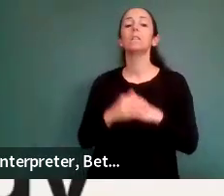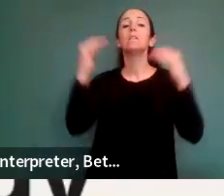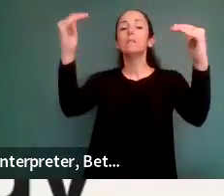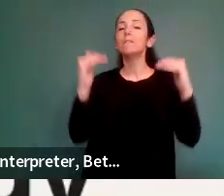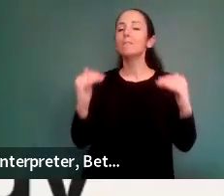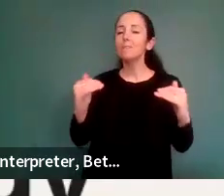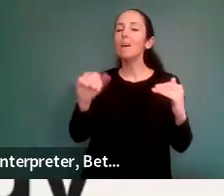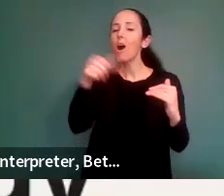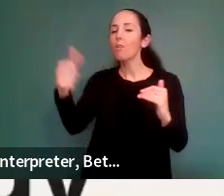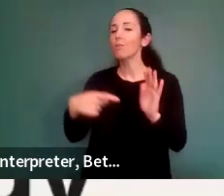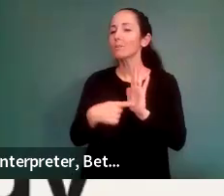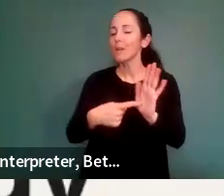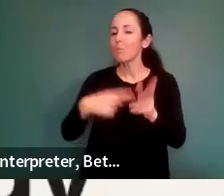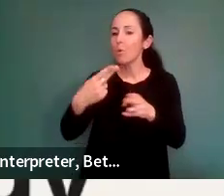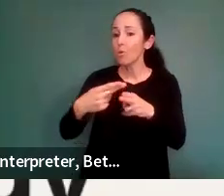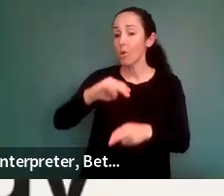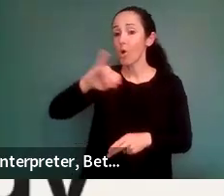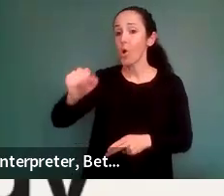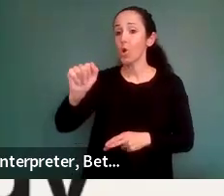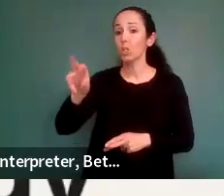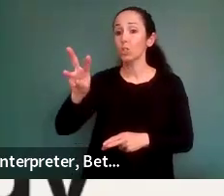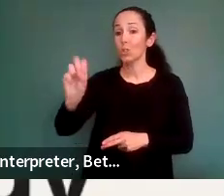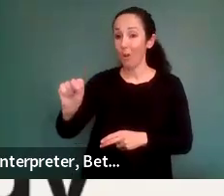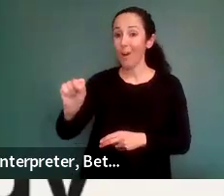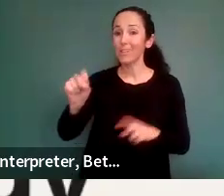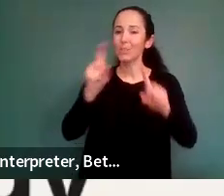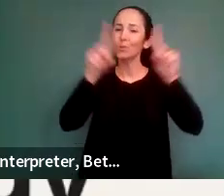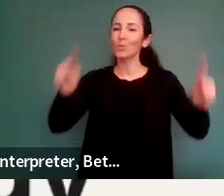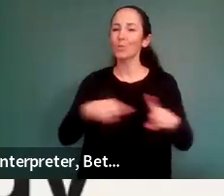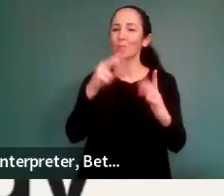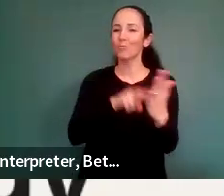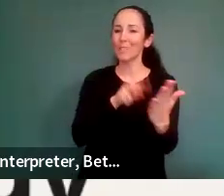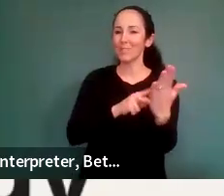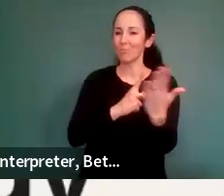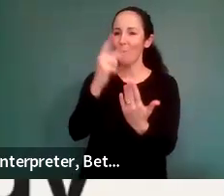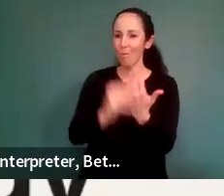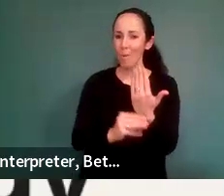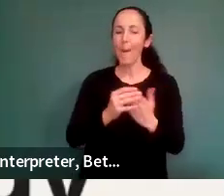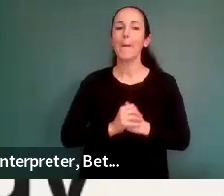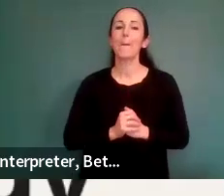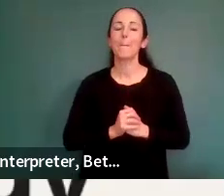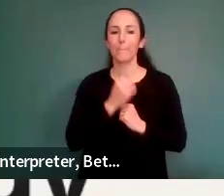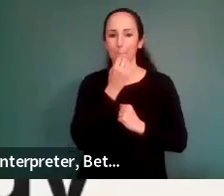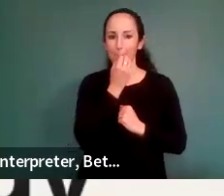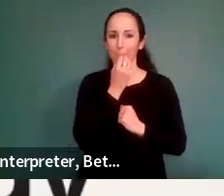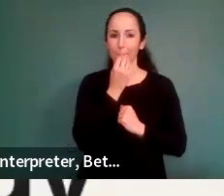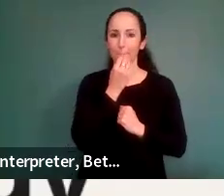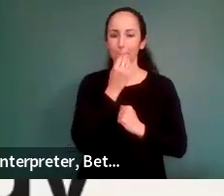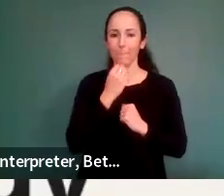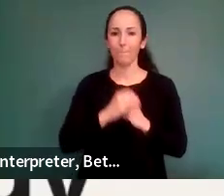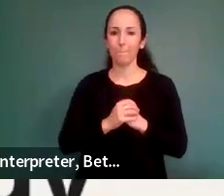JAWS, another screen reading program. Vispero has that, or